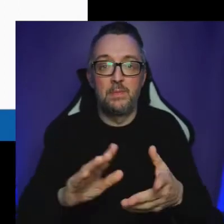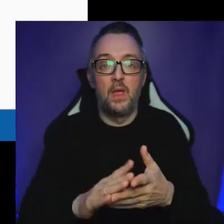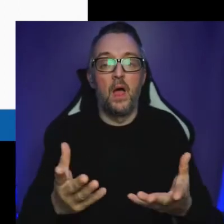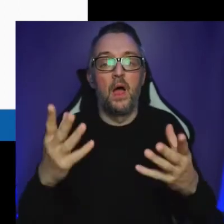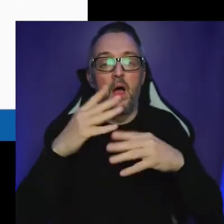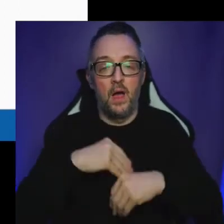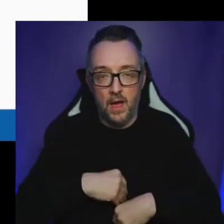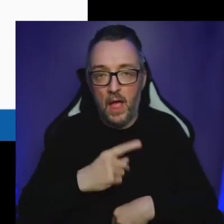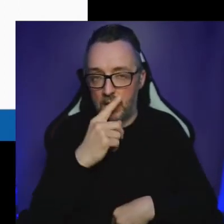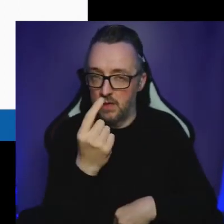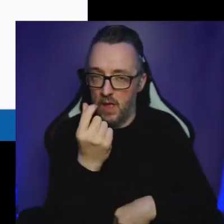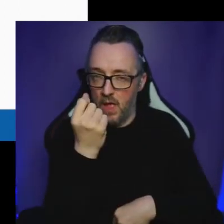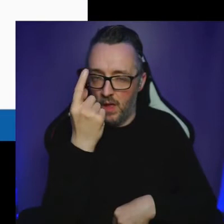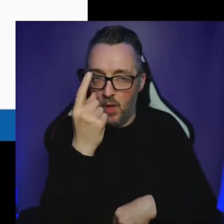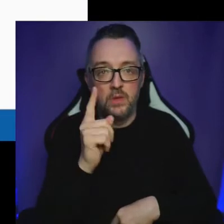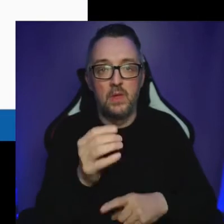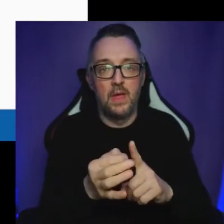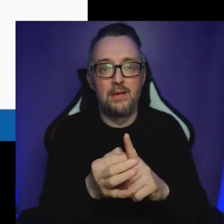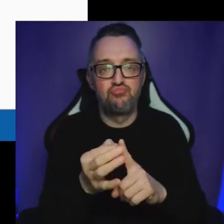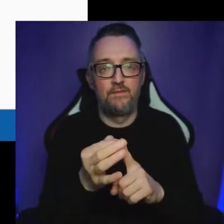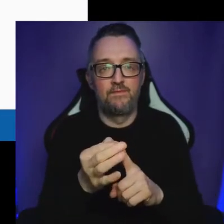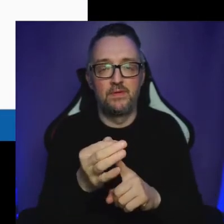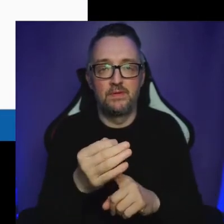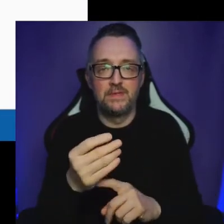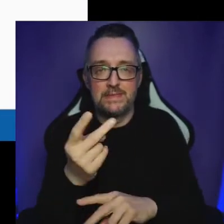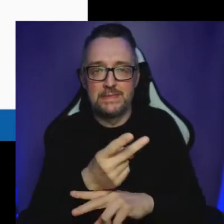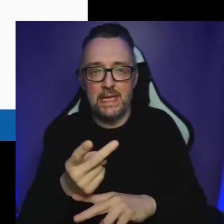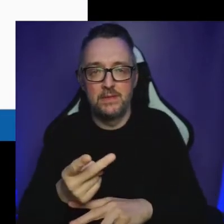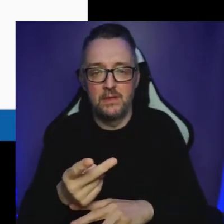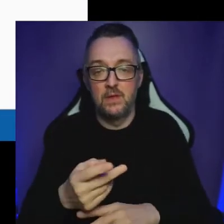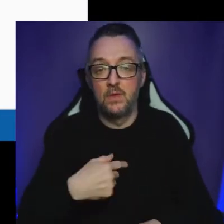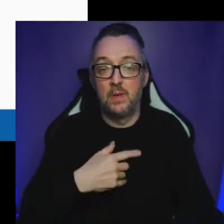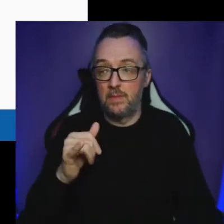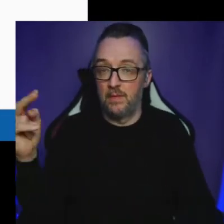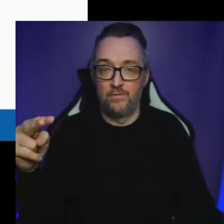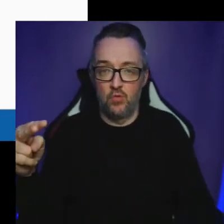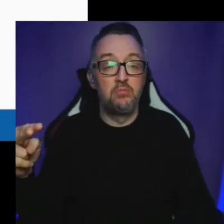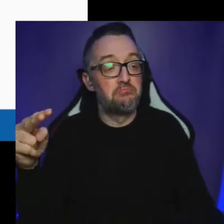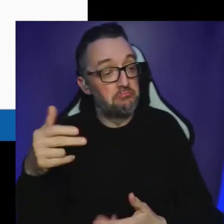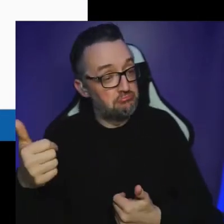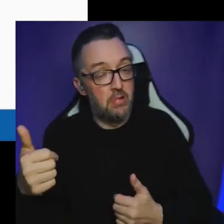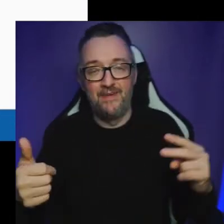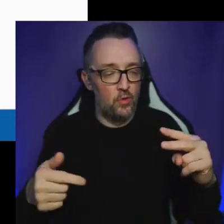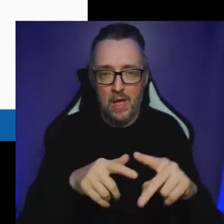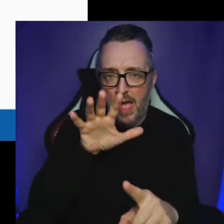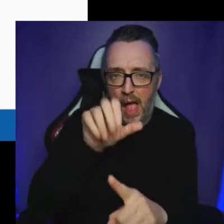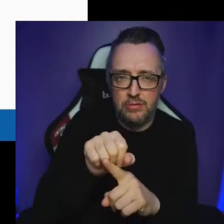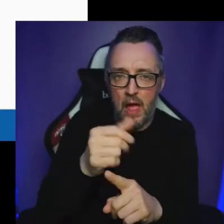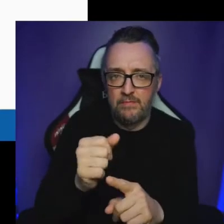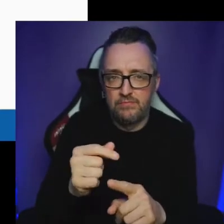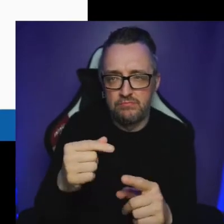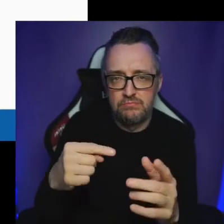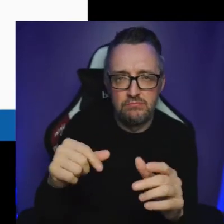me, by understanding different people's perspectives, we can find things that will help everybody.